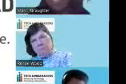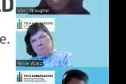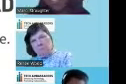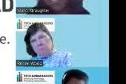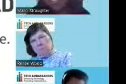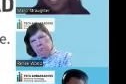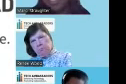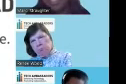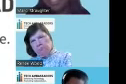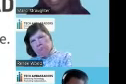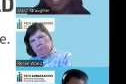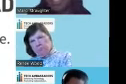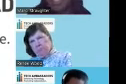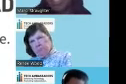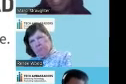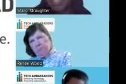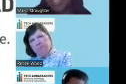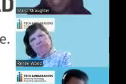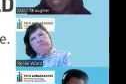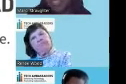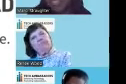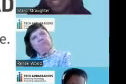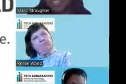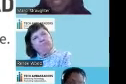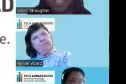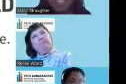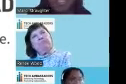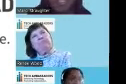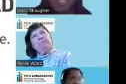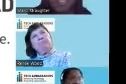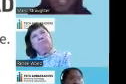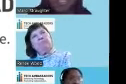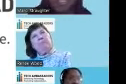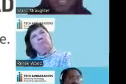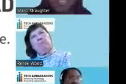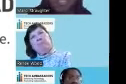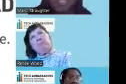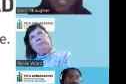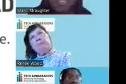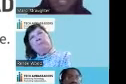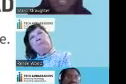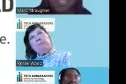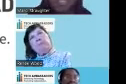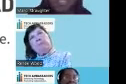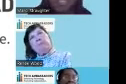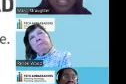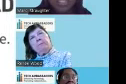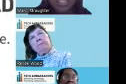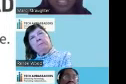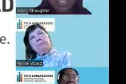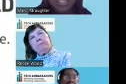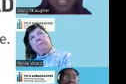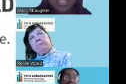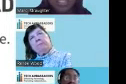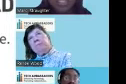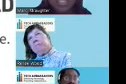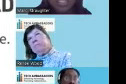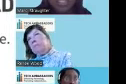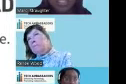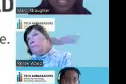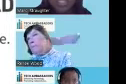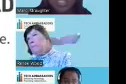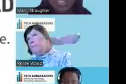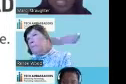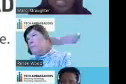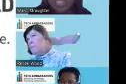safety. All right. So right into our topic here. So we're going to start